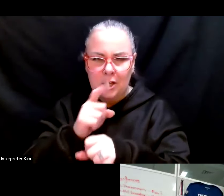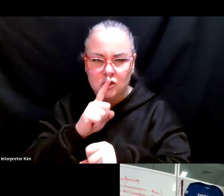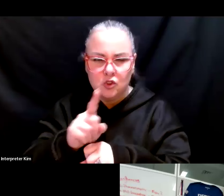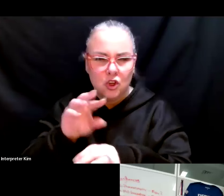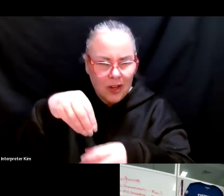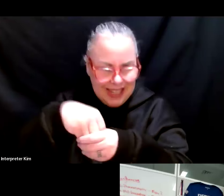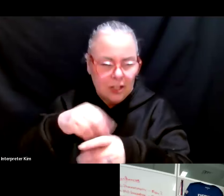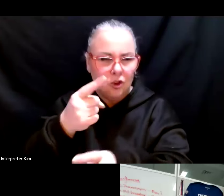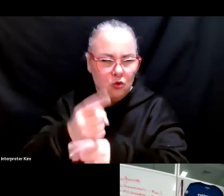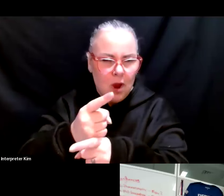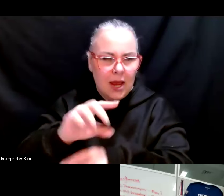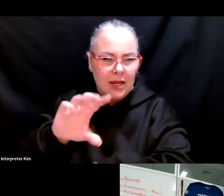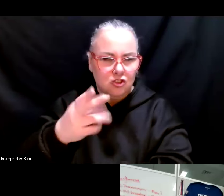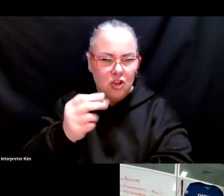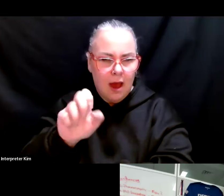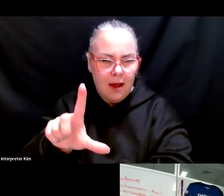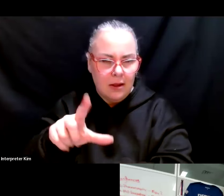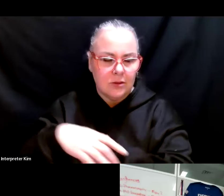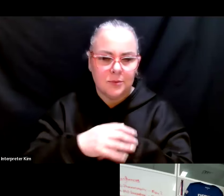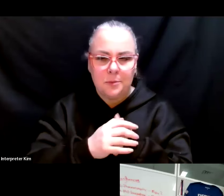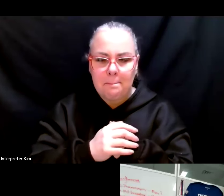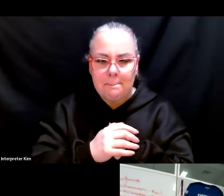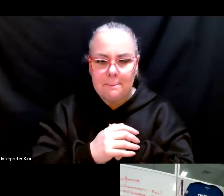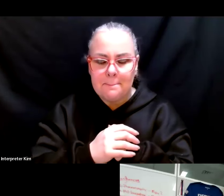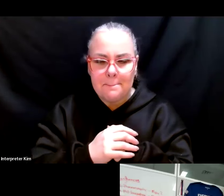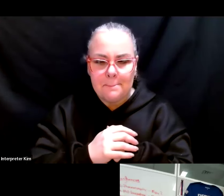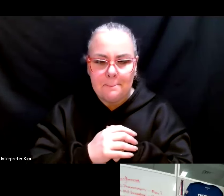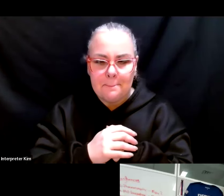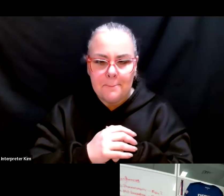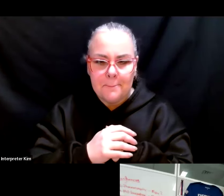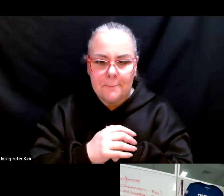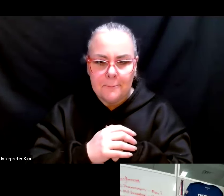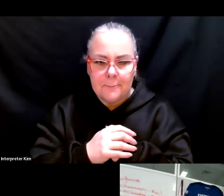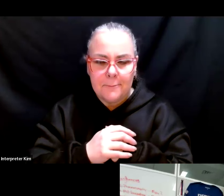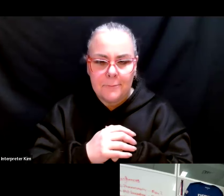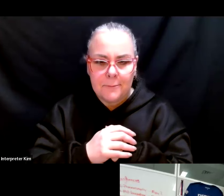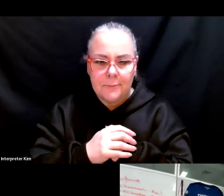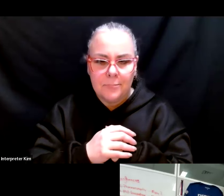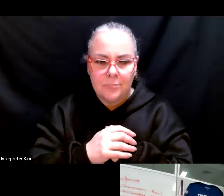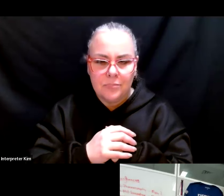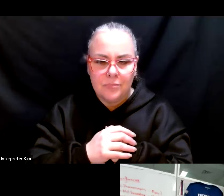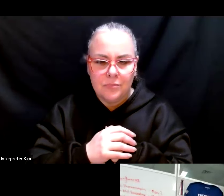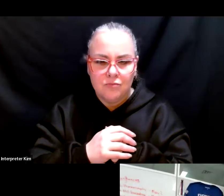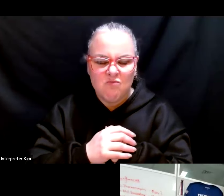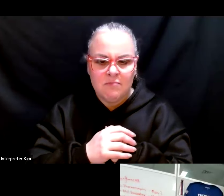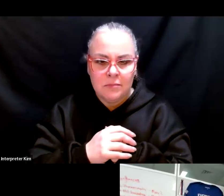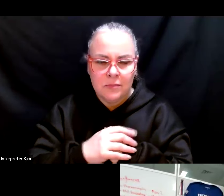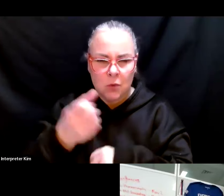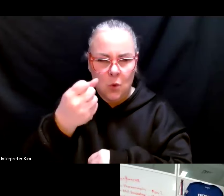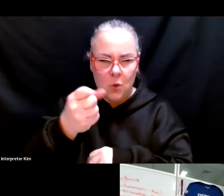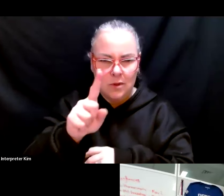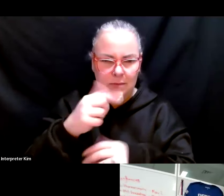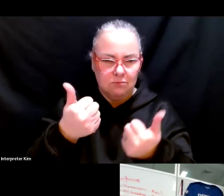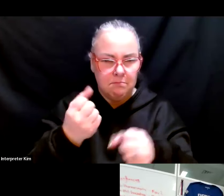that you're in the correct channel? I'm just going to talk to you guys for a second while I go through those and then try to see if you're in your corresponding